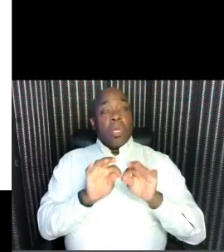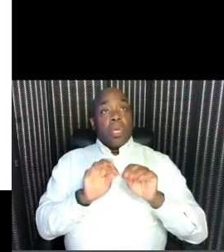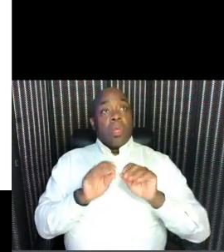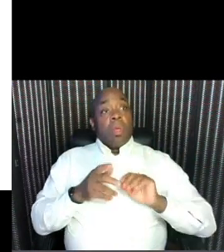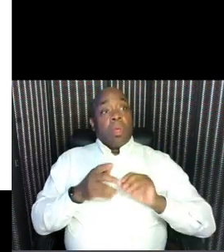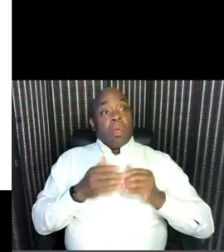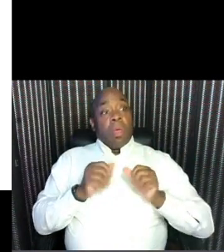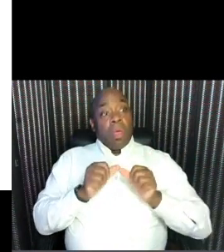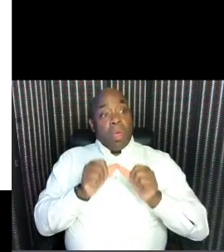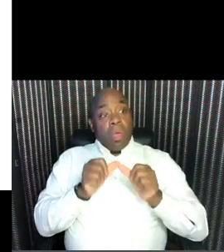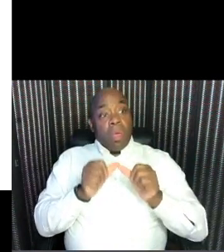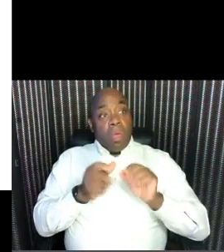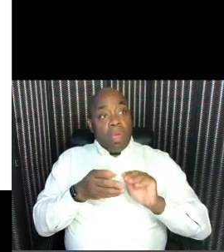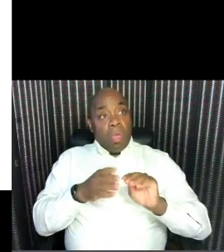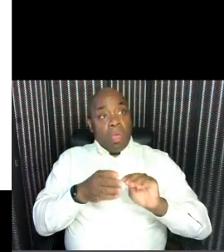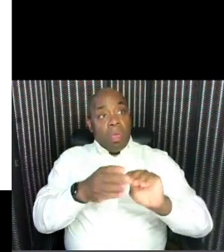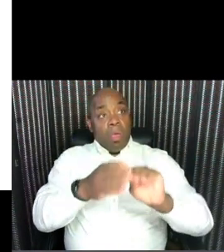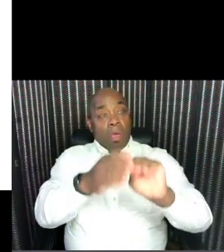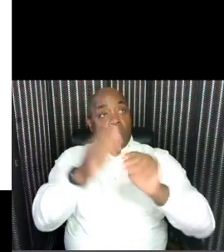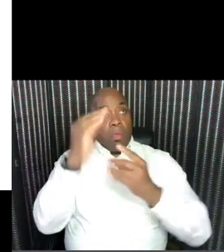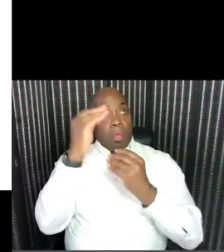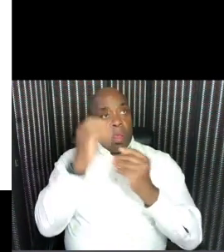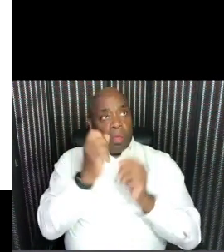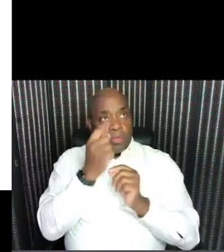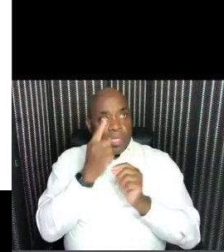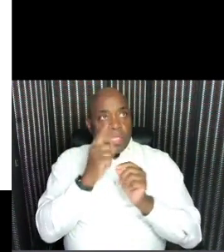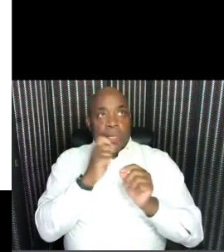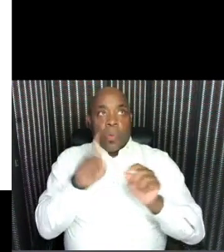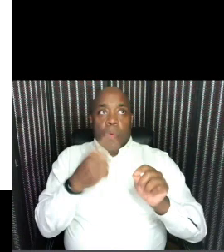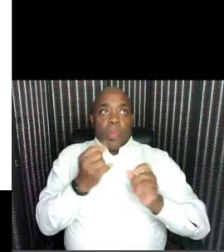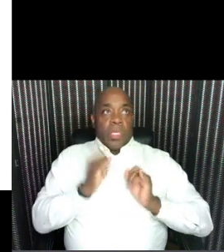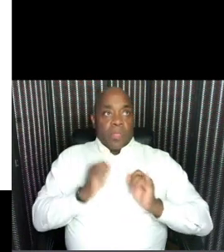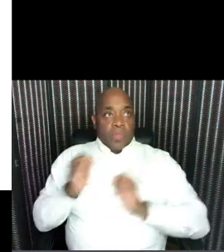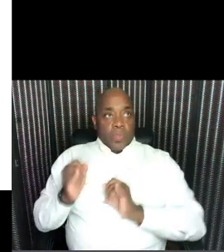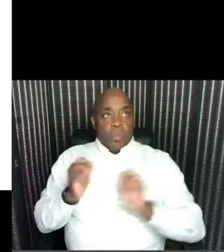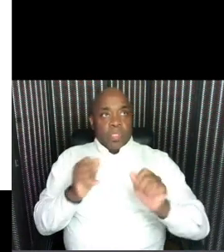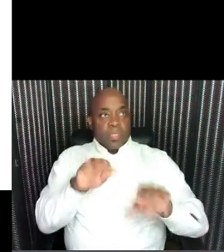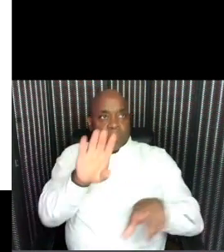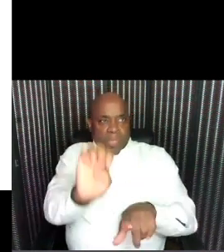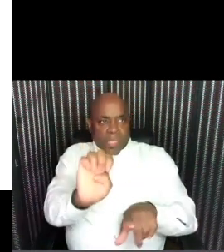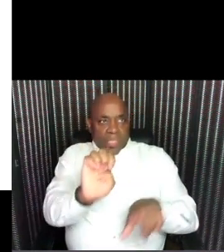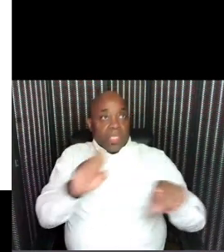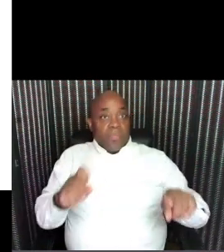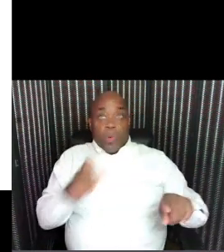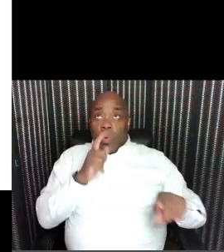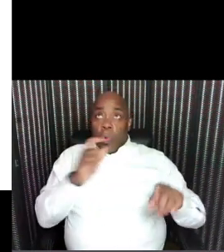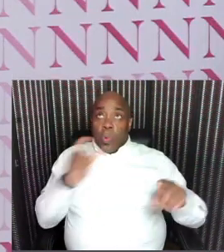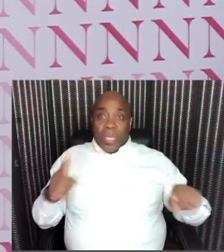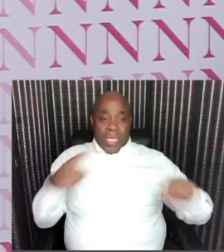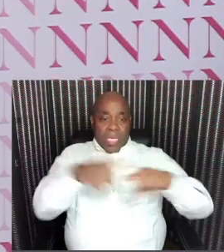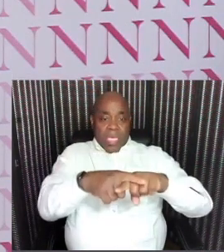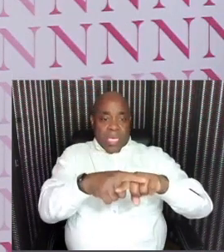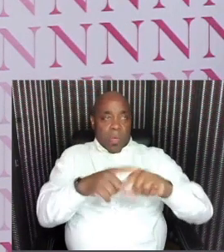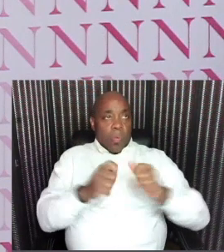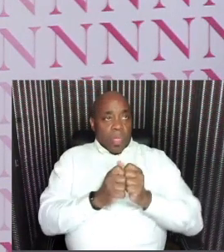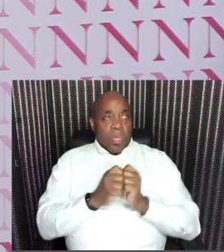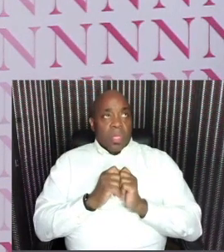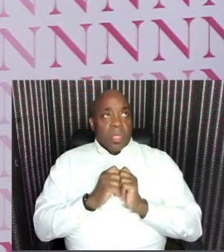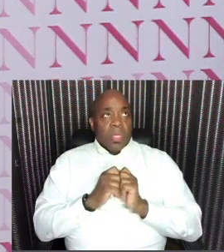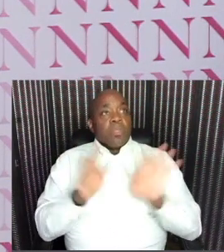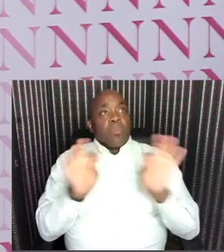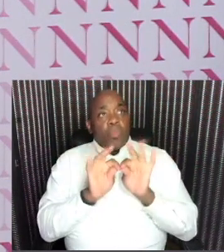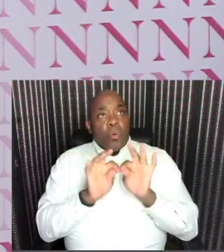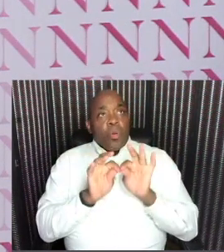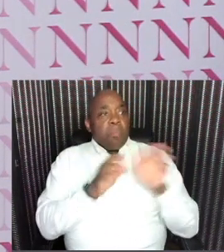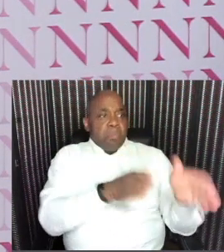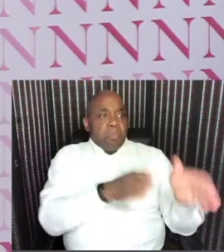that understanding not just simply these individuals, but the spaces and places that they intersect with, offer important sort of pathways to